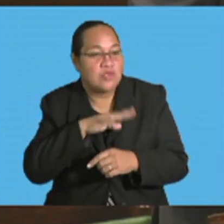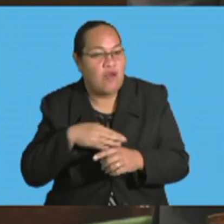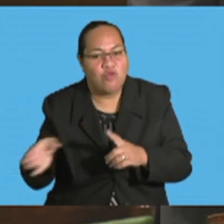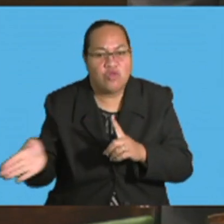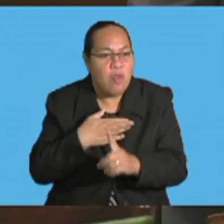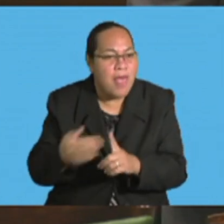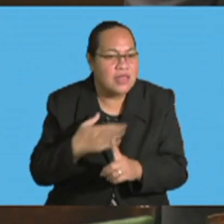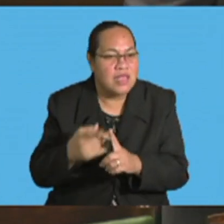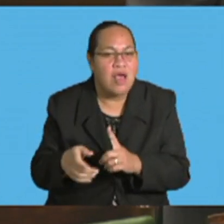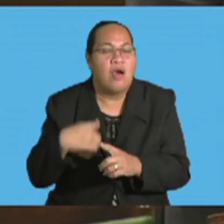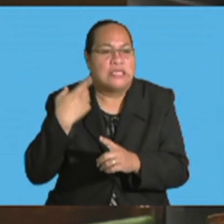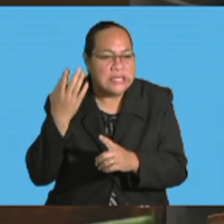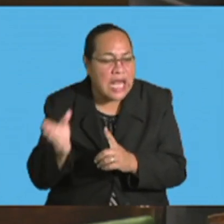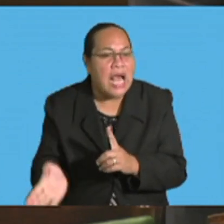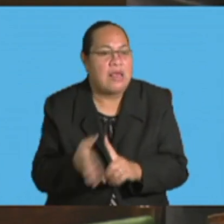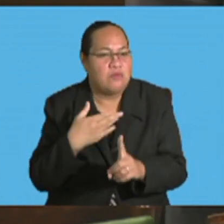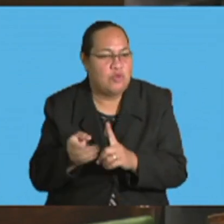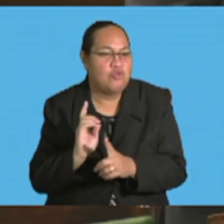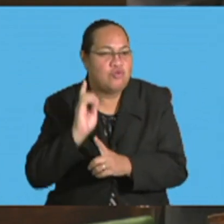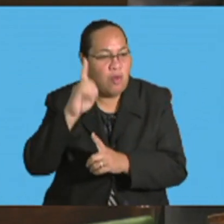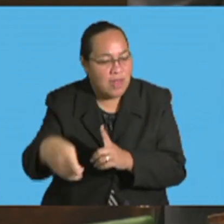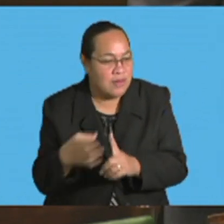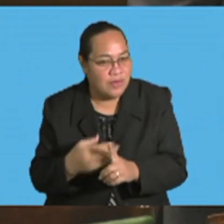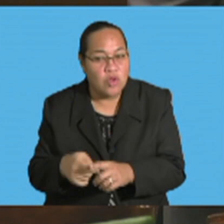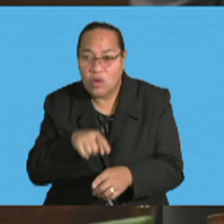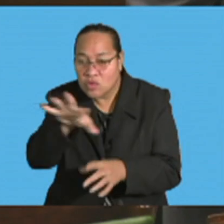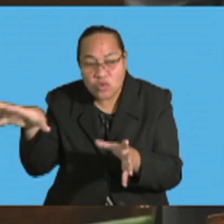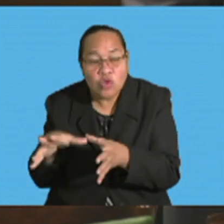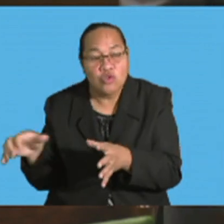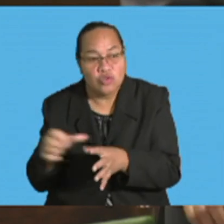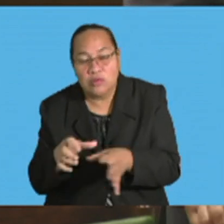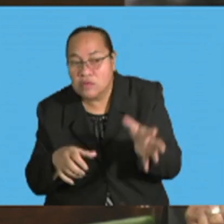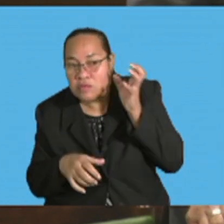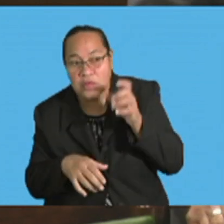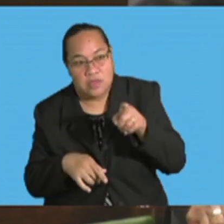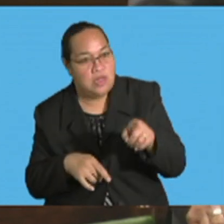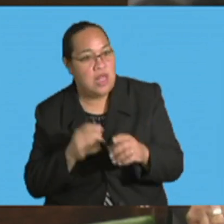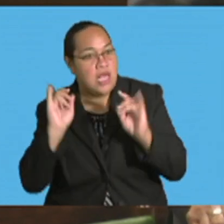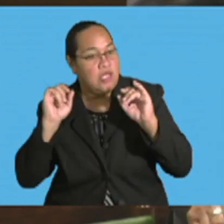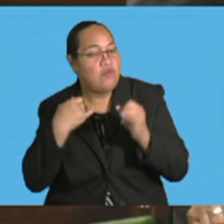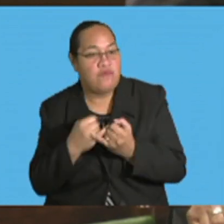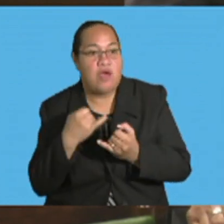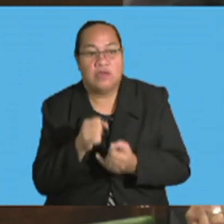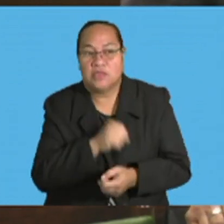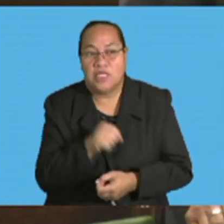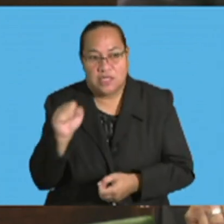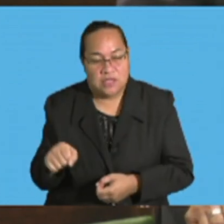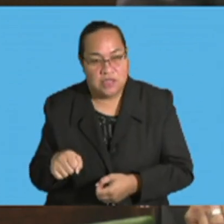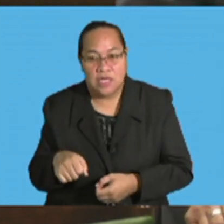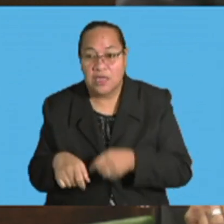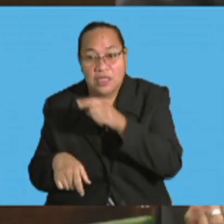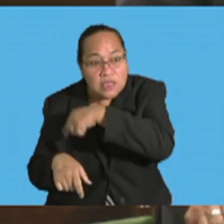abuse. Those survivors deserve to have this issue treated seriously. They deserve